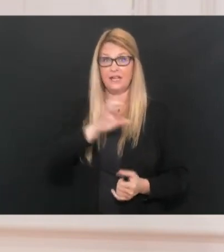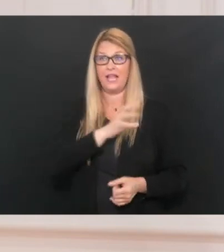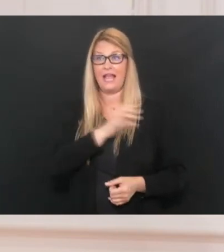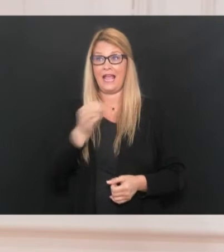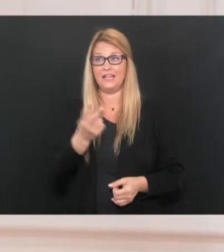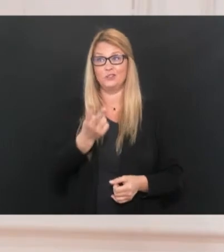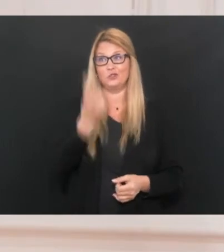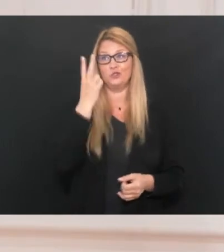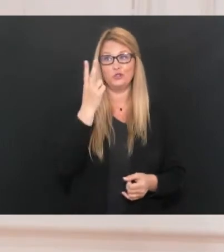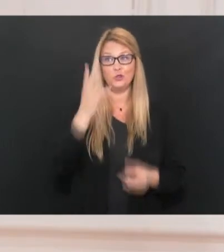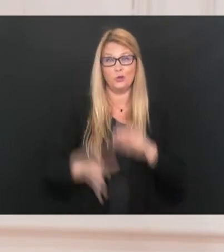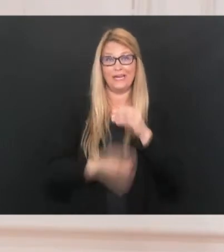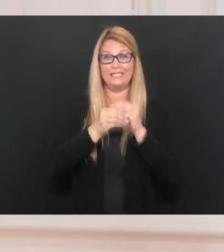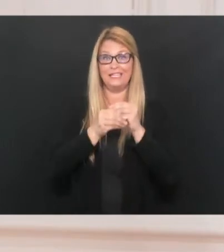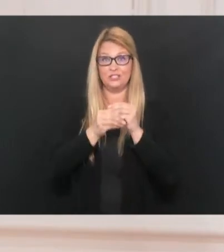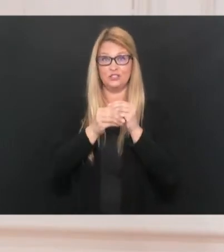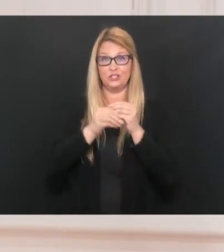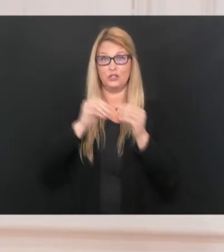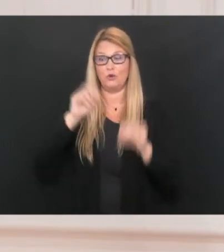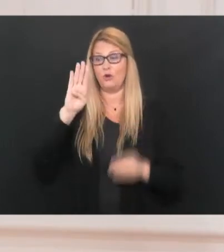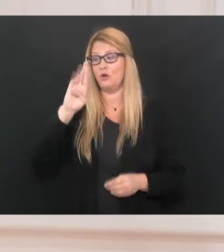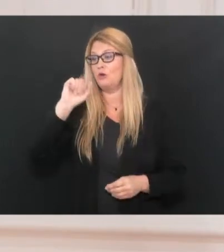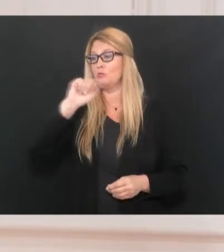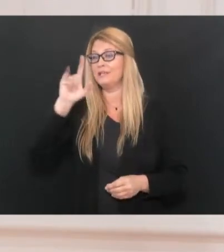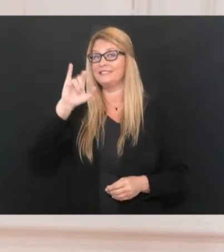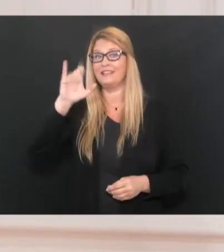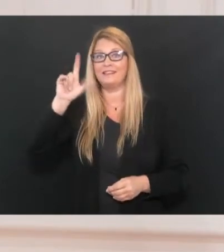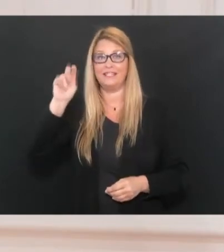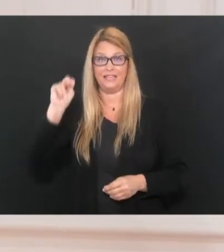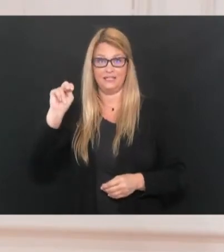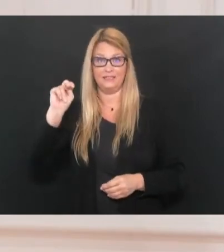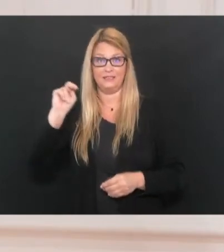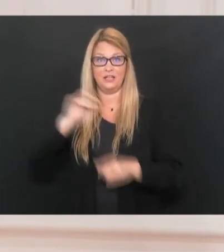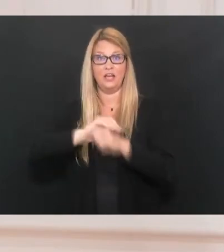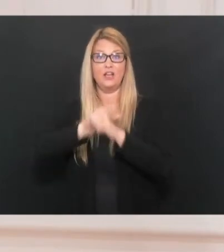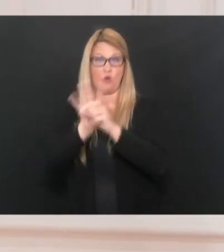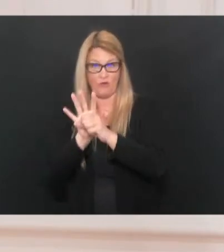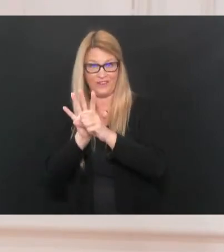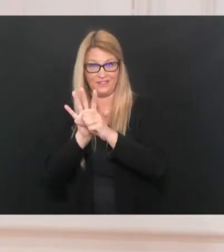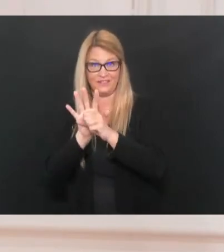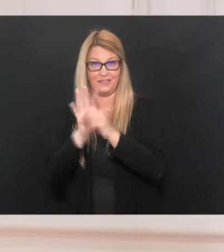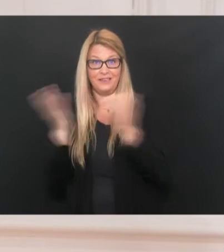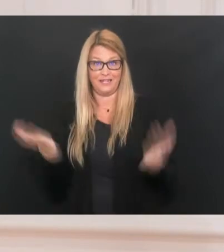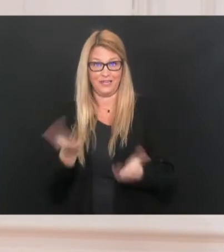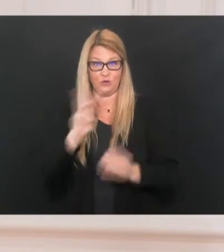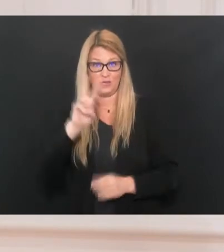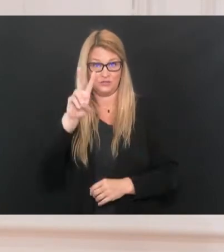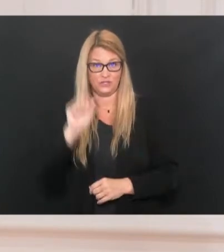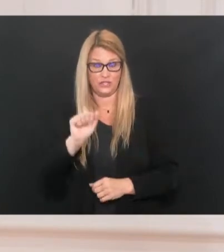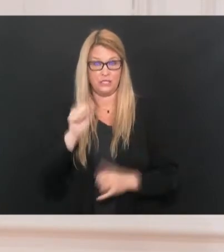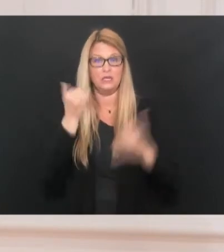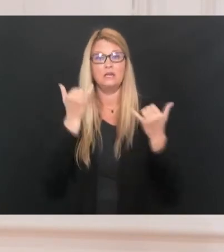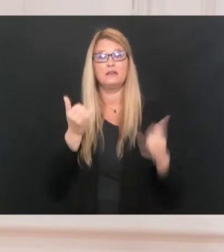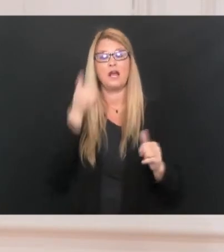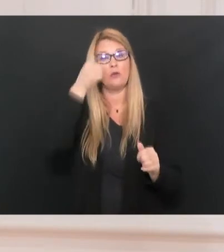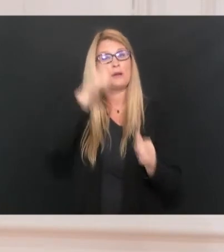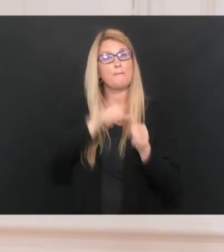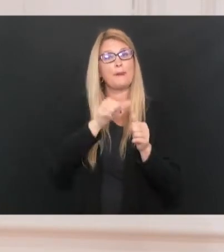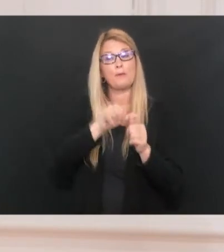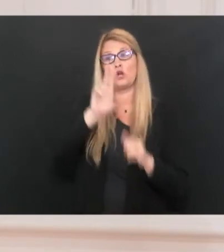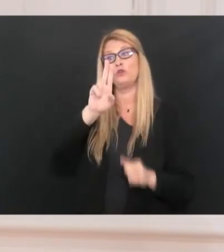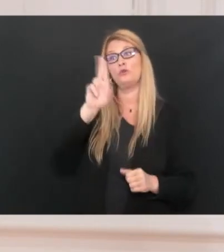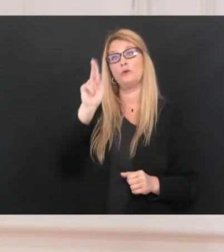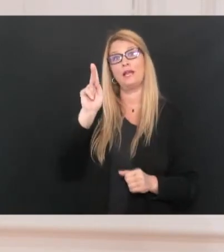2 additional cases of the Brazilian variant, the P1 variant. And remember, the United Kingdom